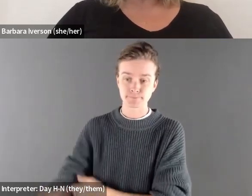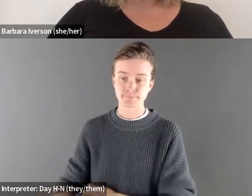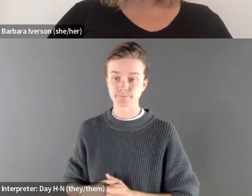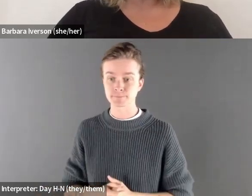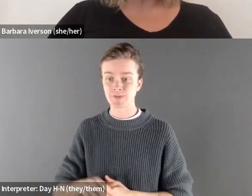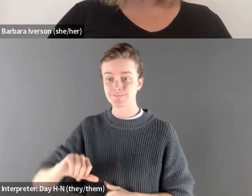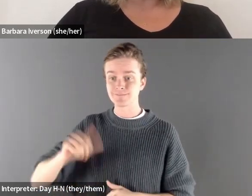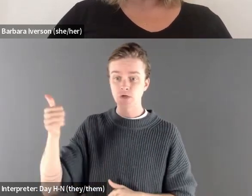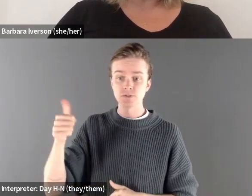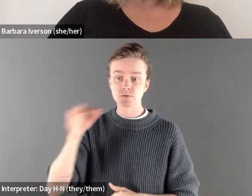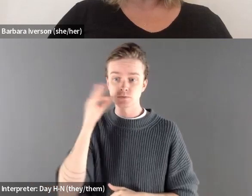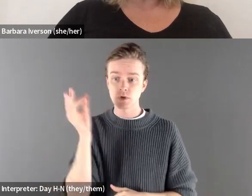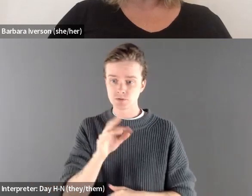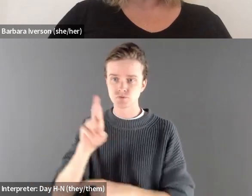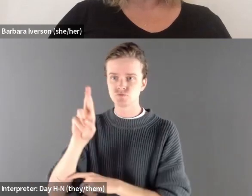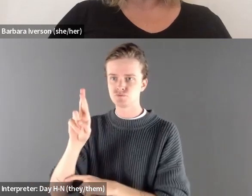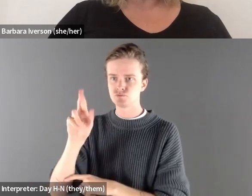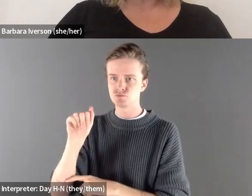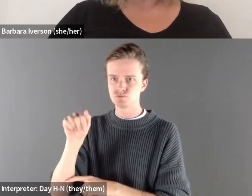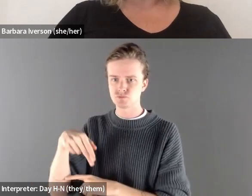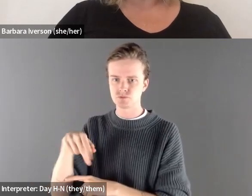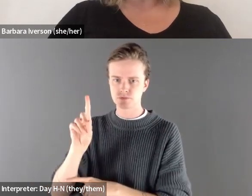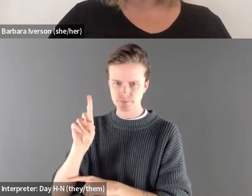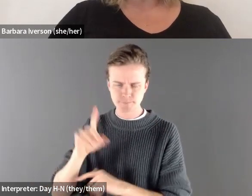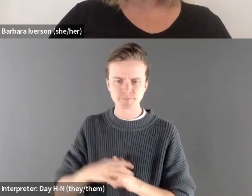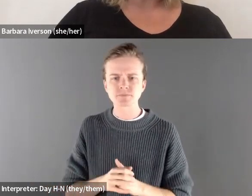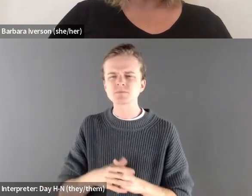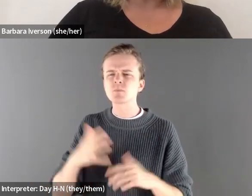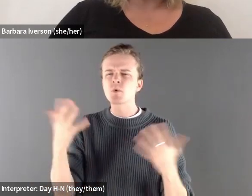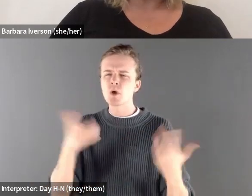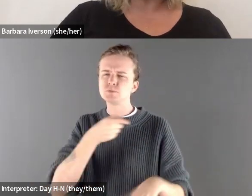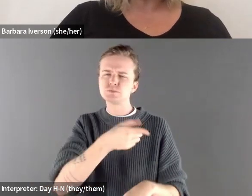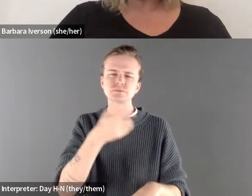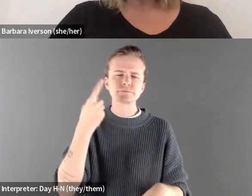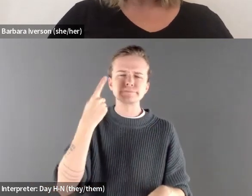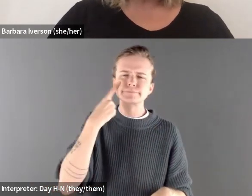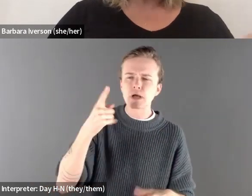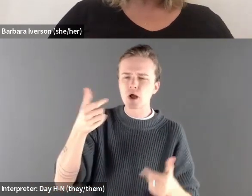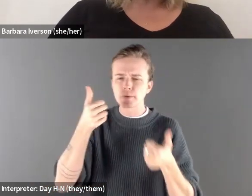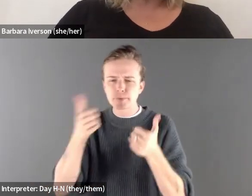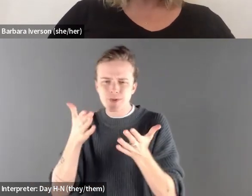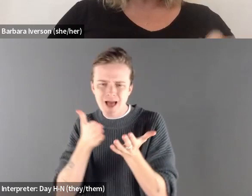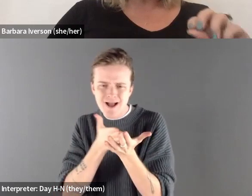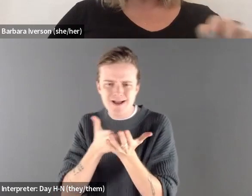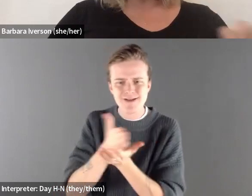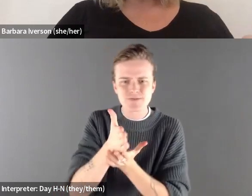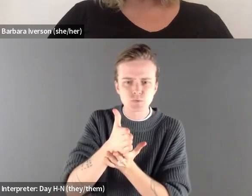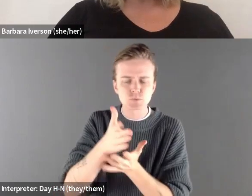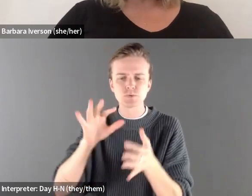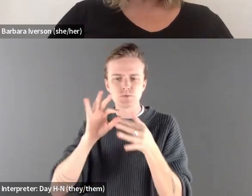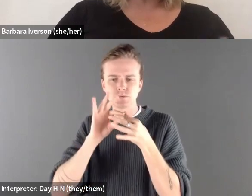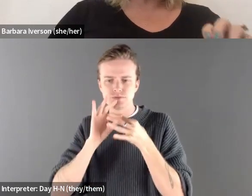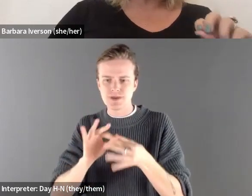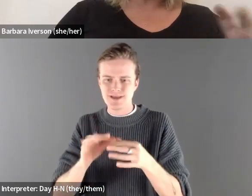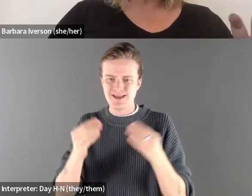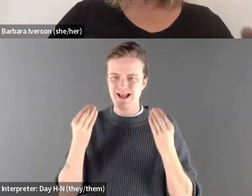as advocacy avenues to push for a moratorium on digital surveillance technology? So if you both got thoughts, I'd love to hear